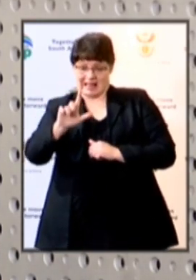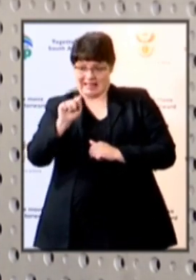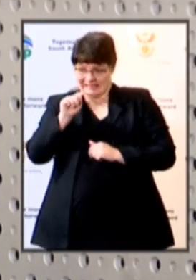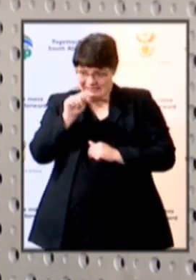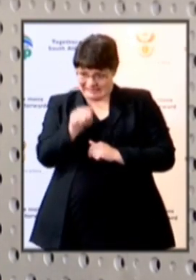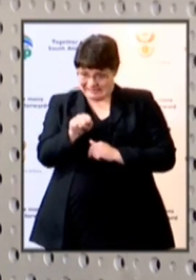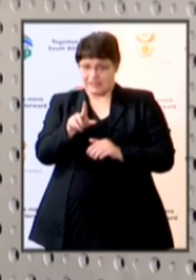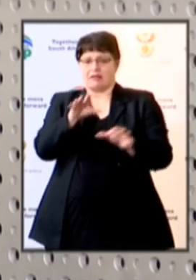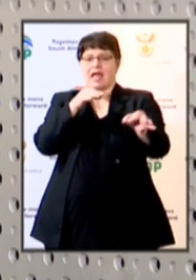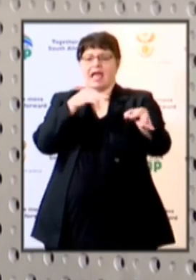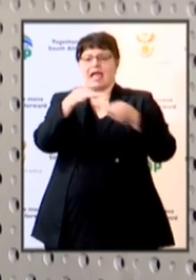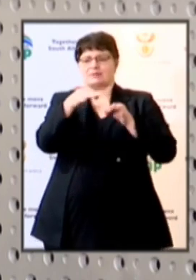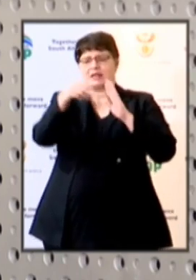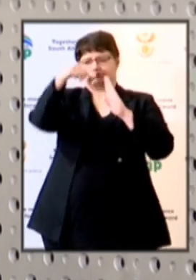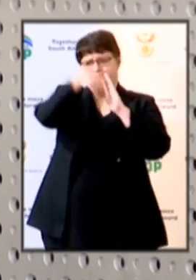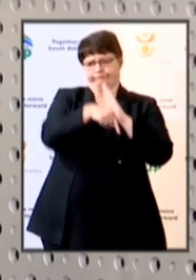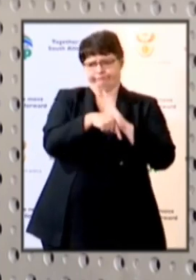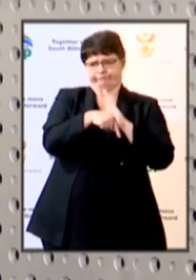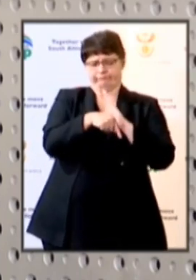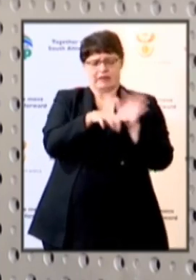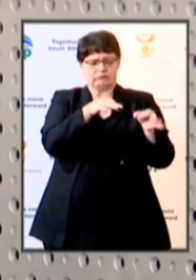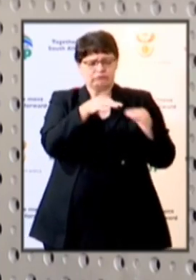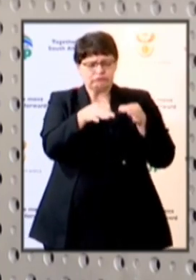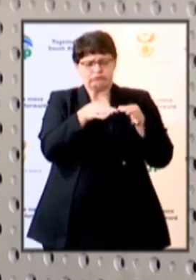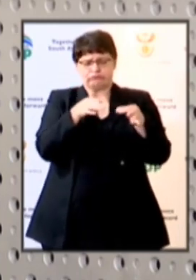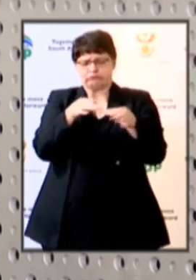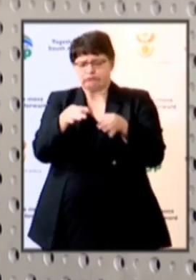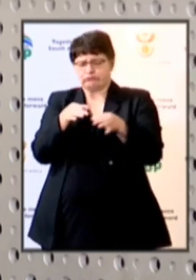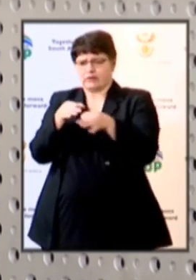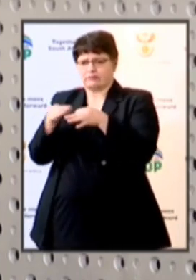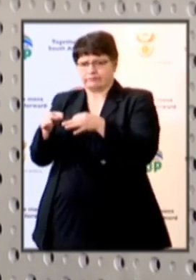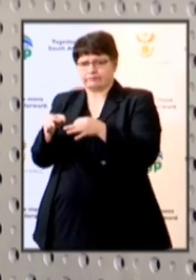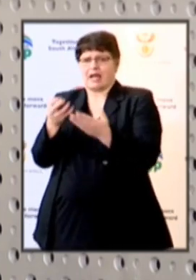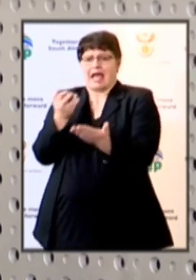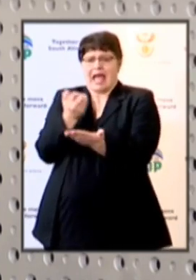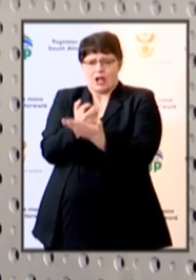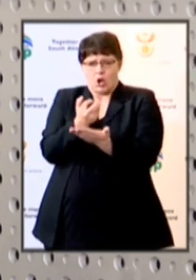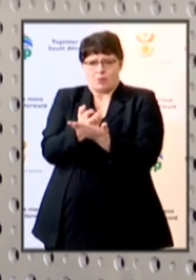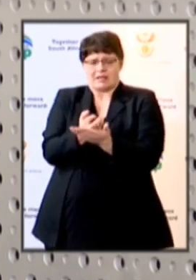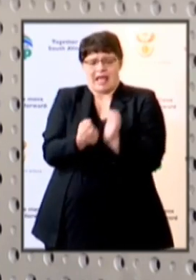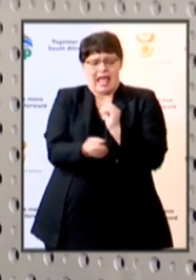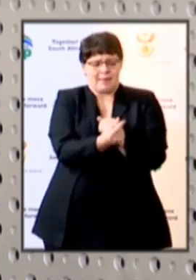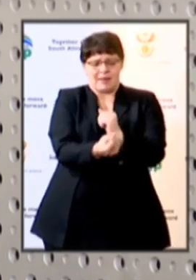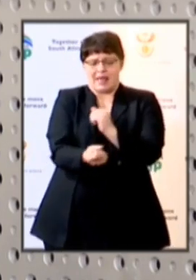ukuthi na yiwaphi lama-economic activities